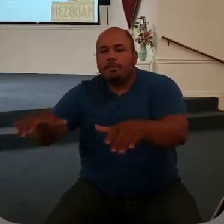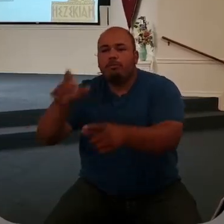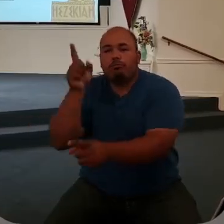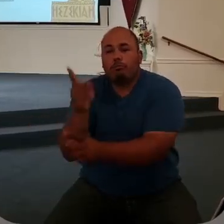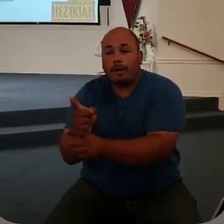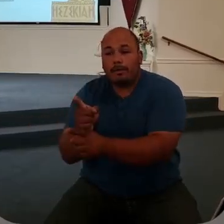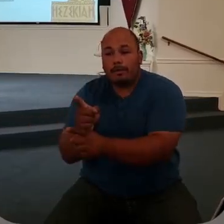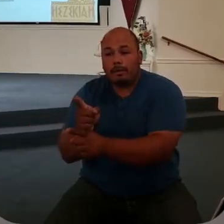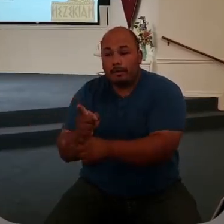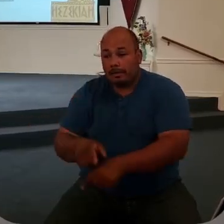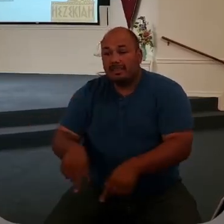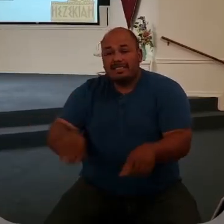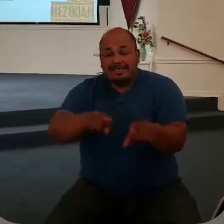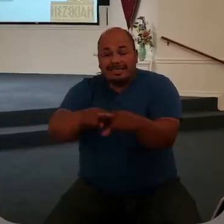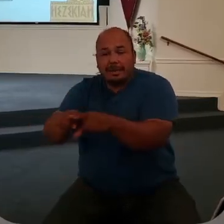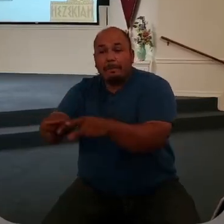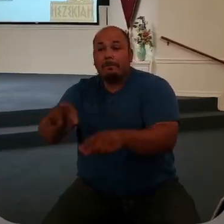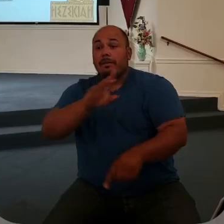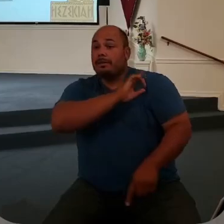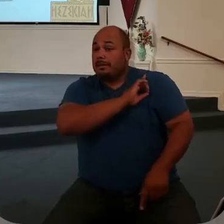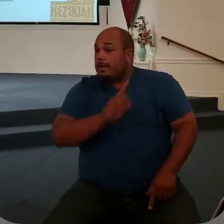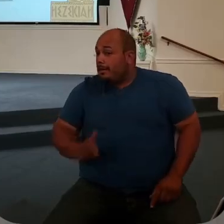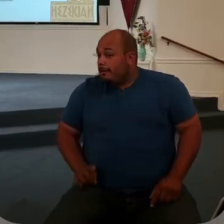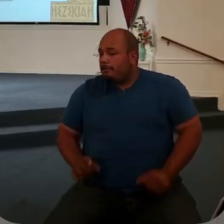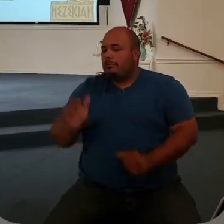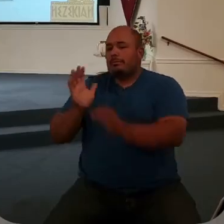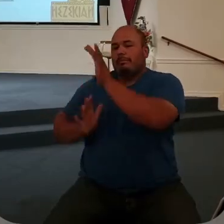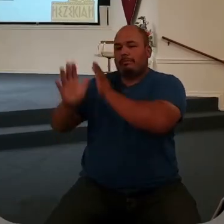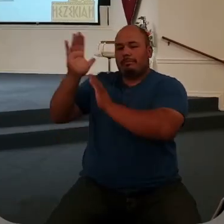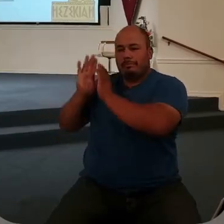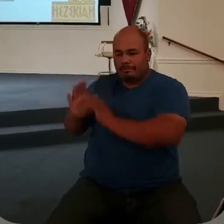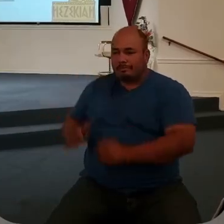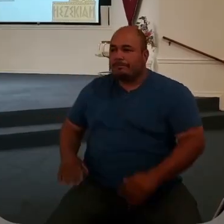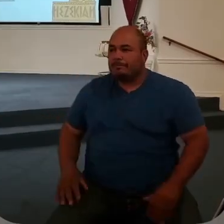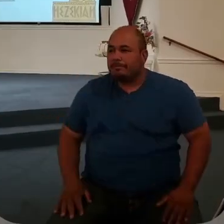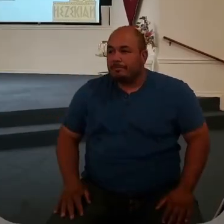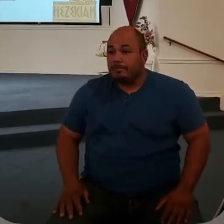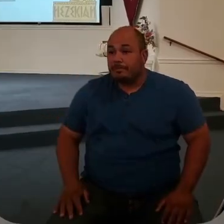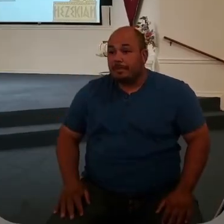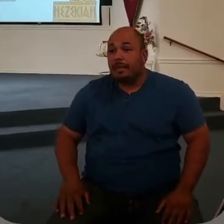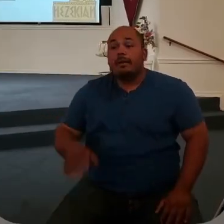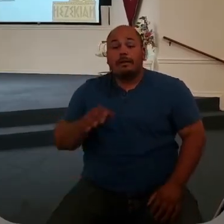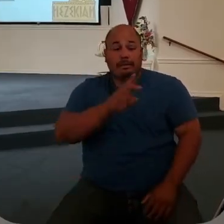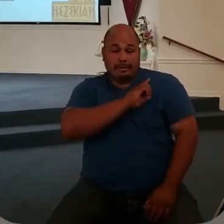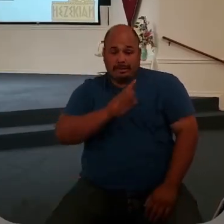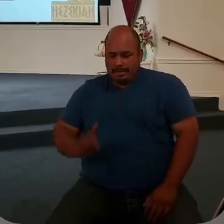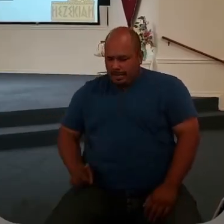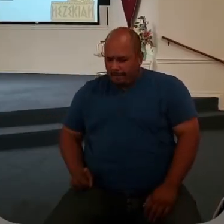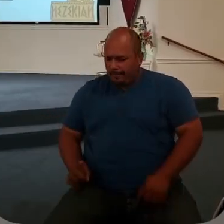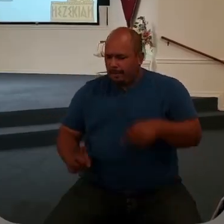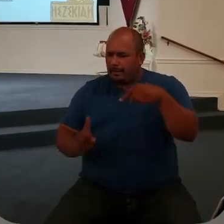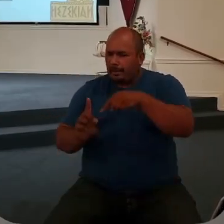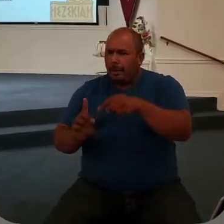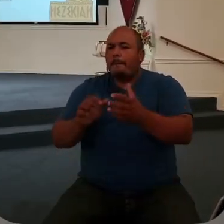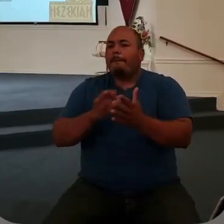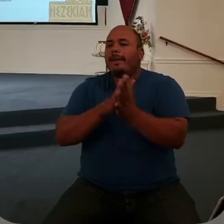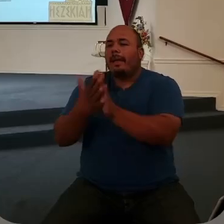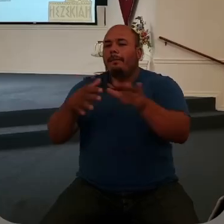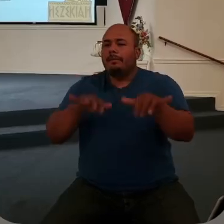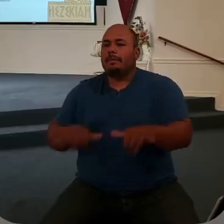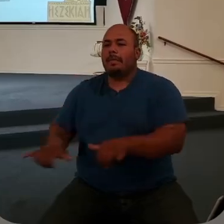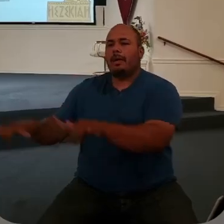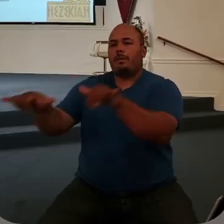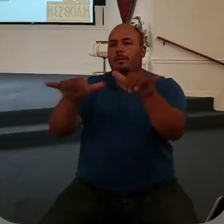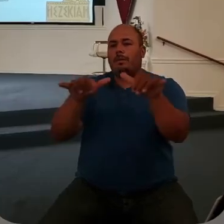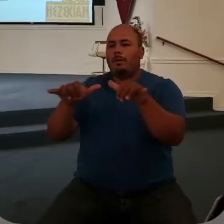as his father David had done. In the books of Kings, David is the standard of faithfulness to God, and not many kings